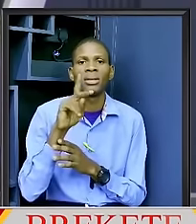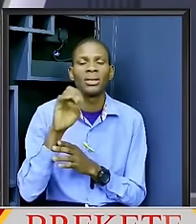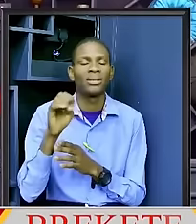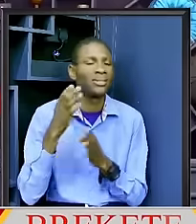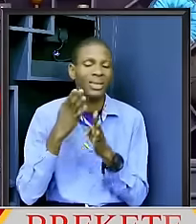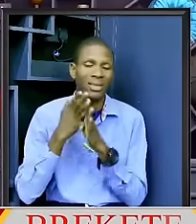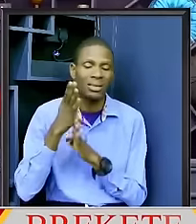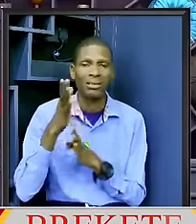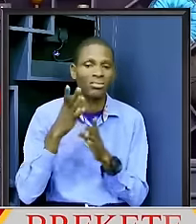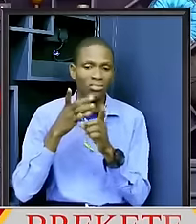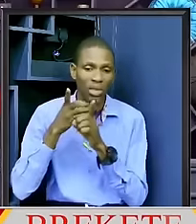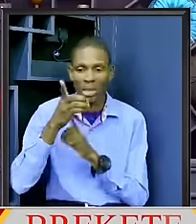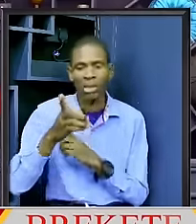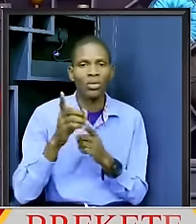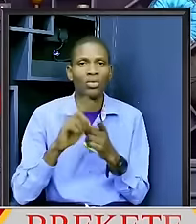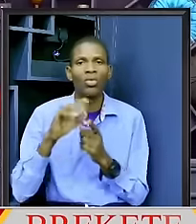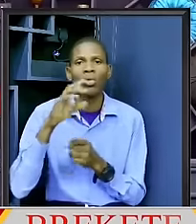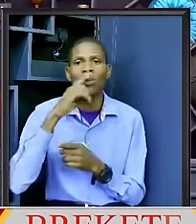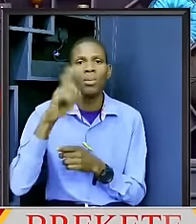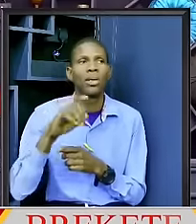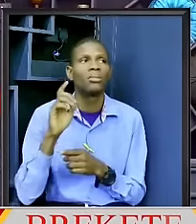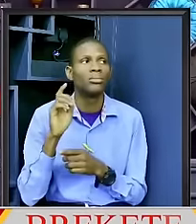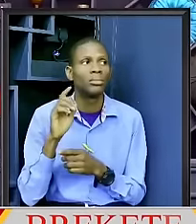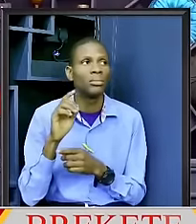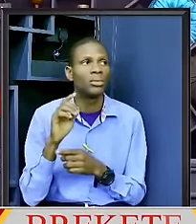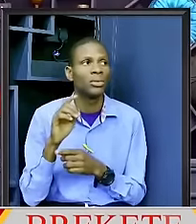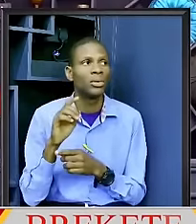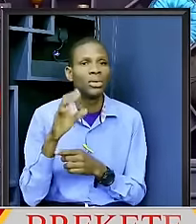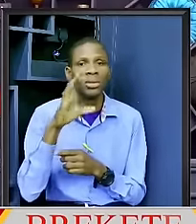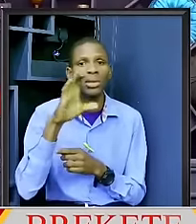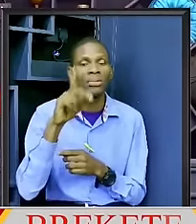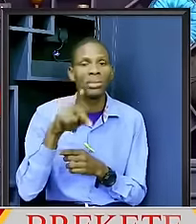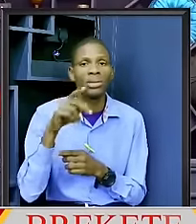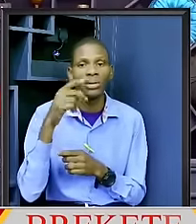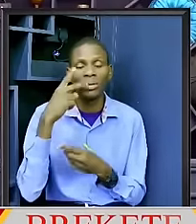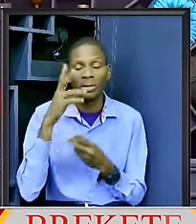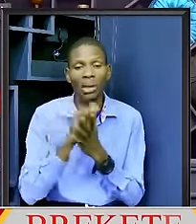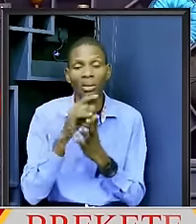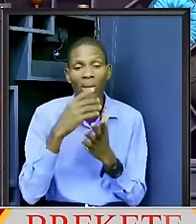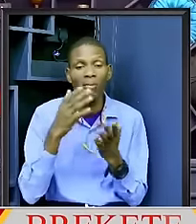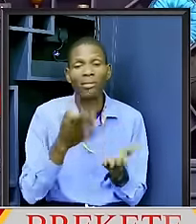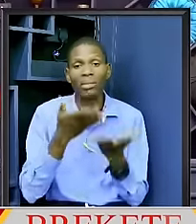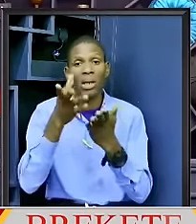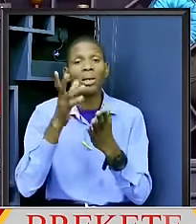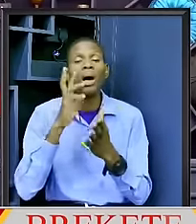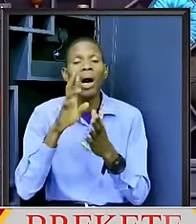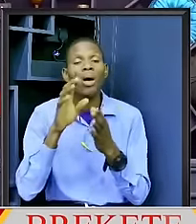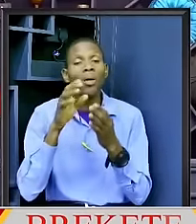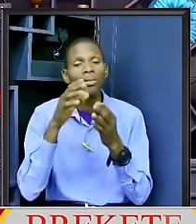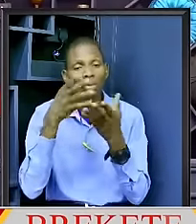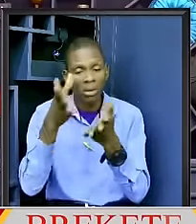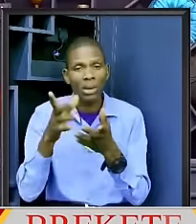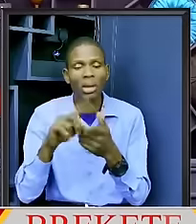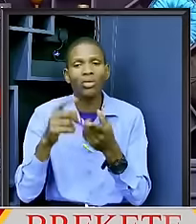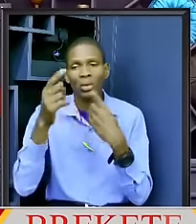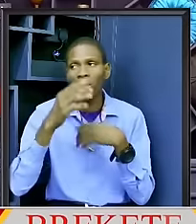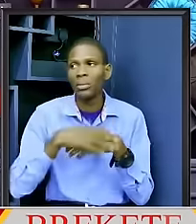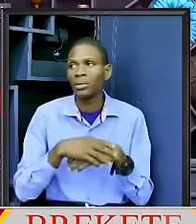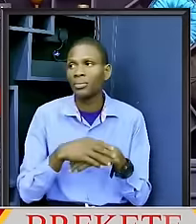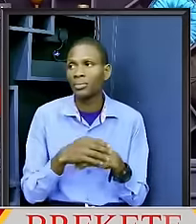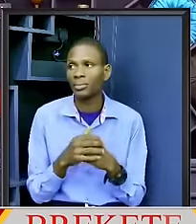Yankee, direct to command. You drop her. CPC say we don't hand over. You come back. Thank